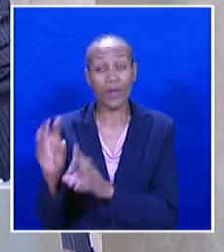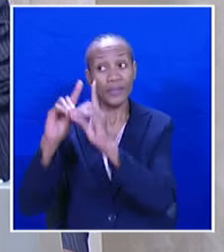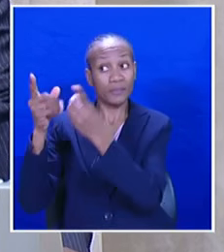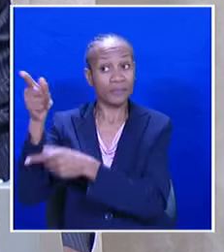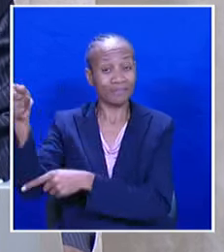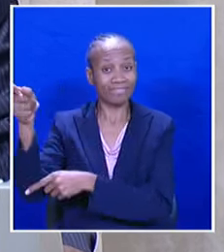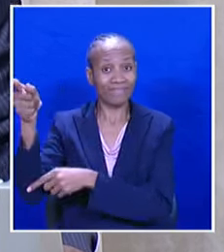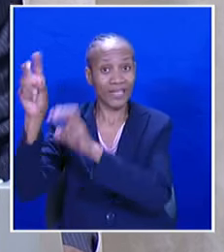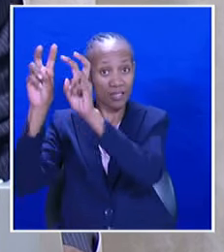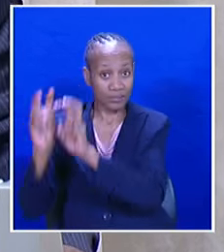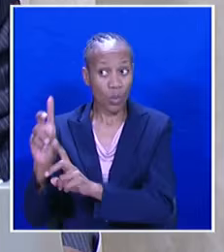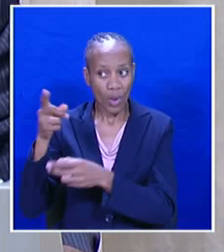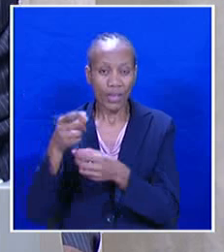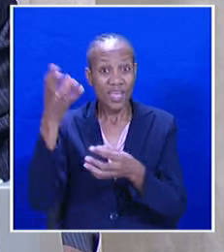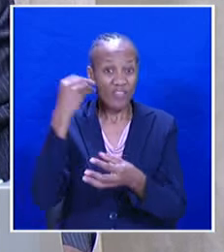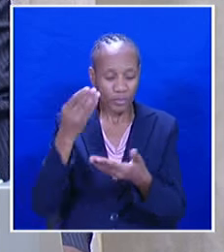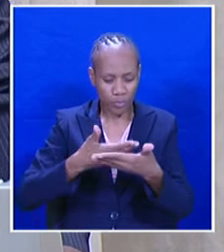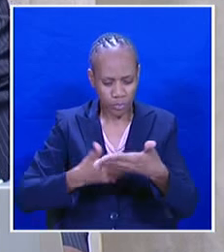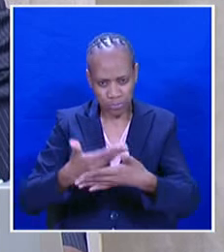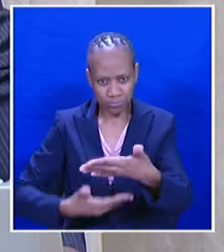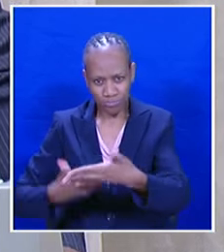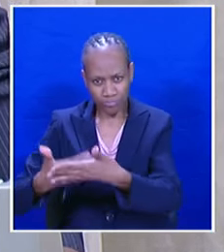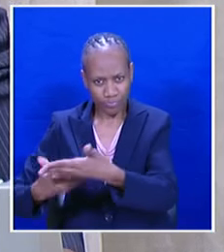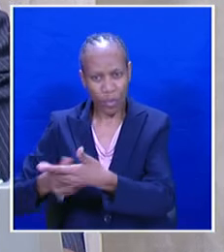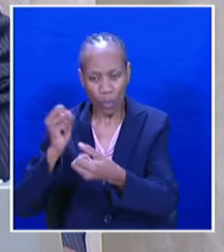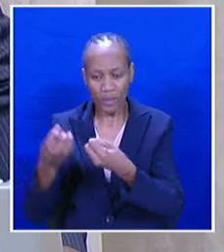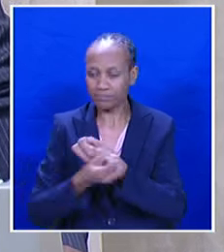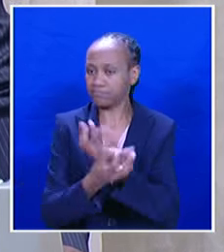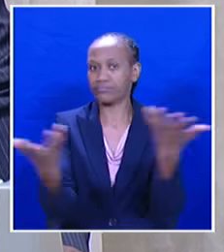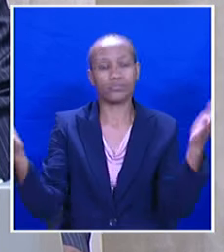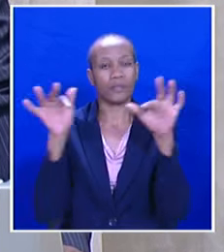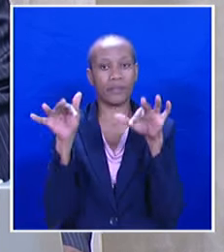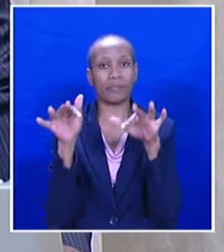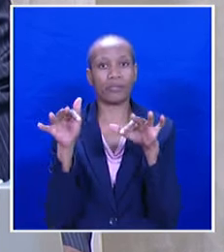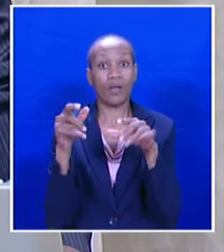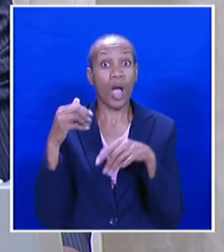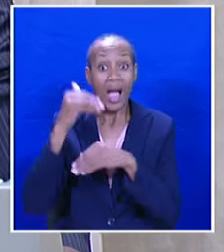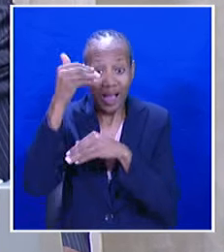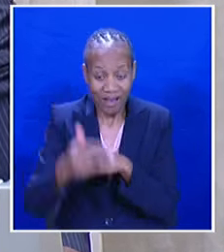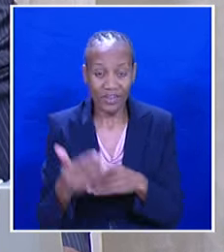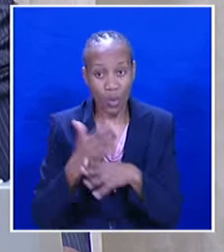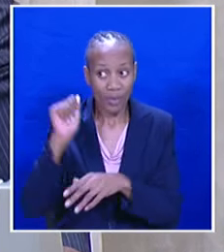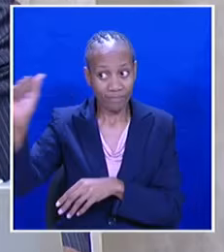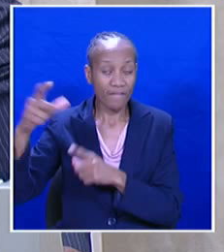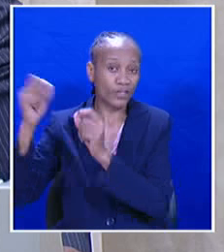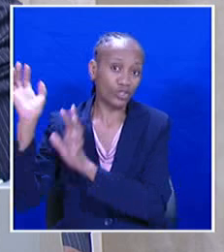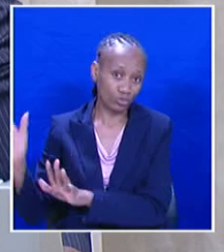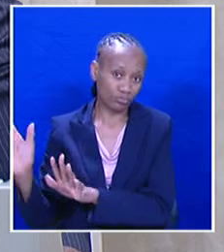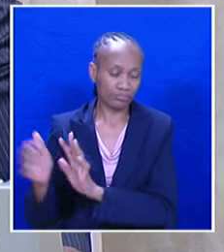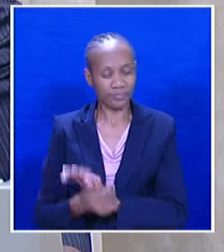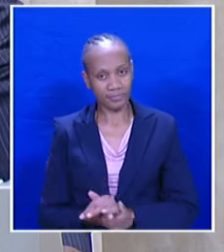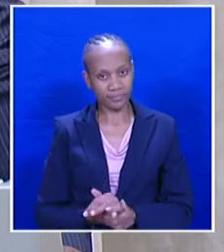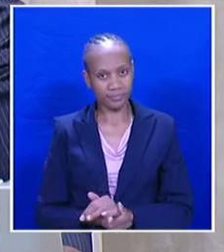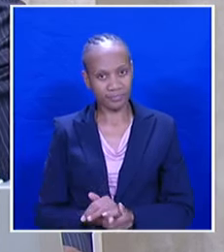public as soon as this work has been completed. Government is currently considering